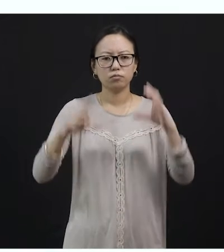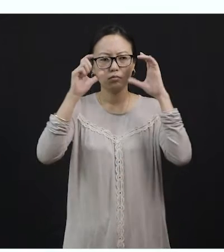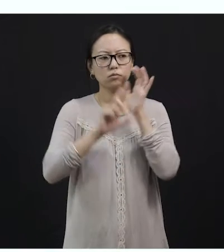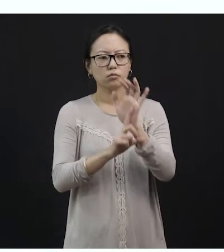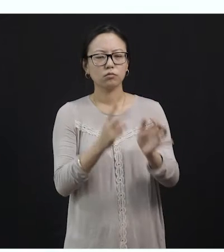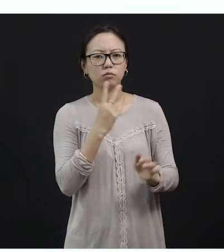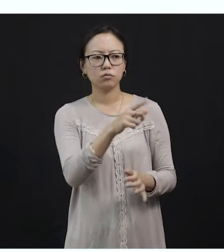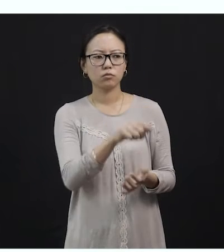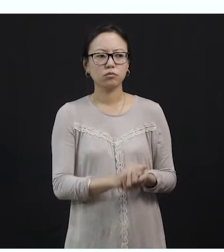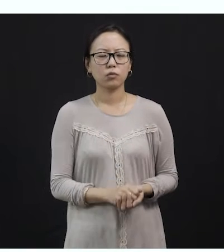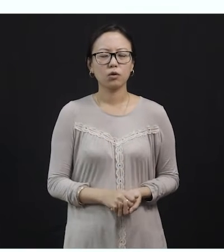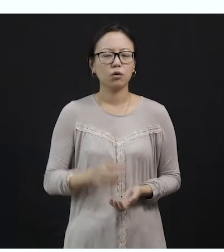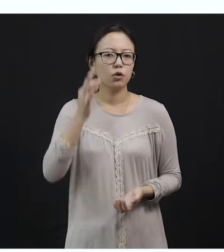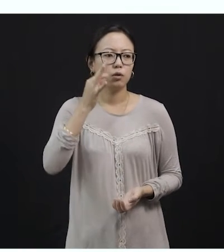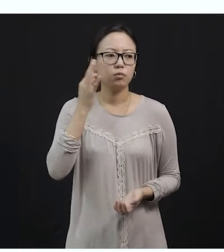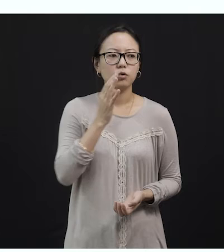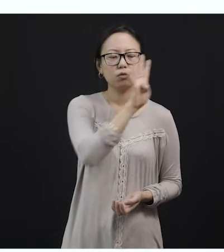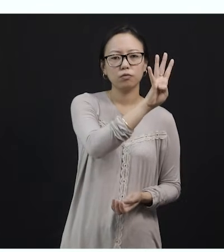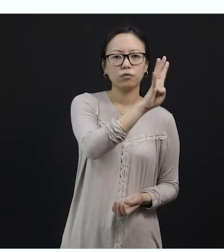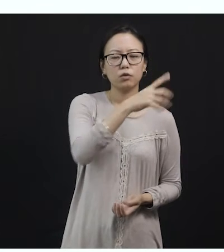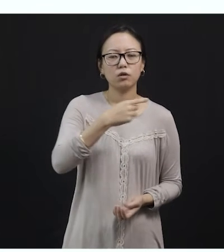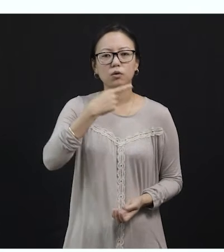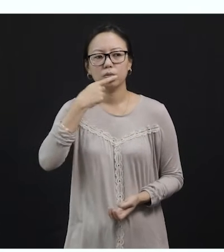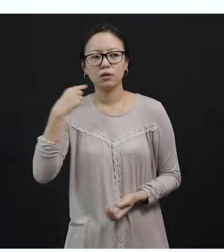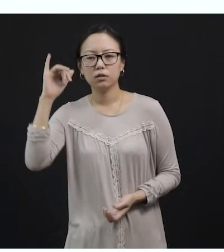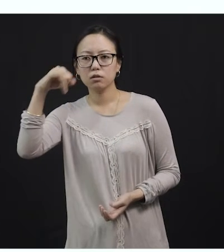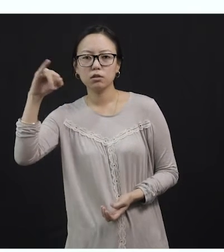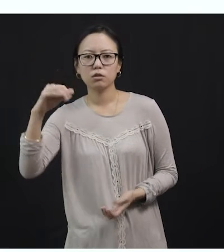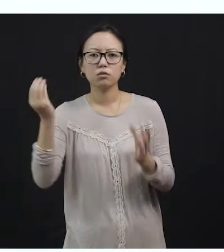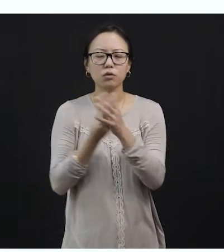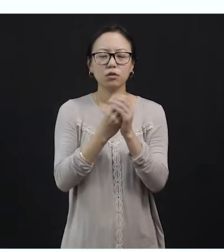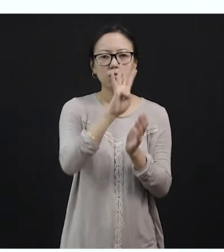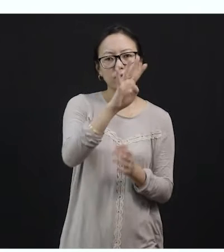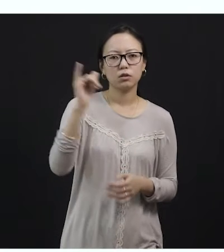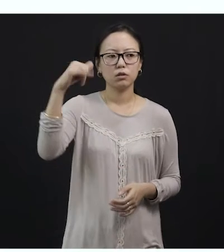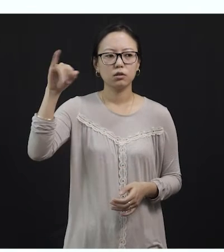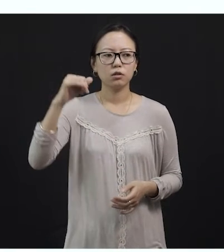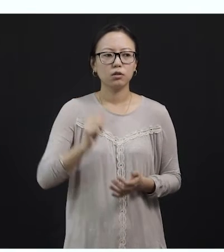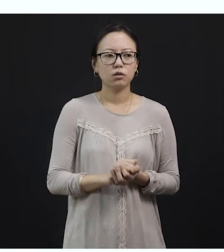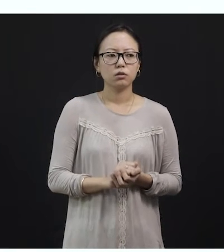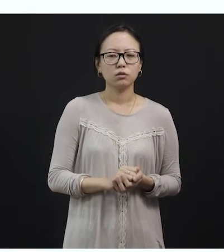and 6 red strips. So we will call it as 46. Similarly,